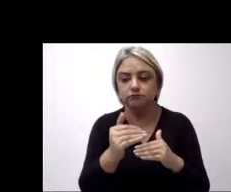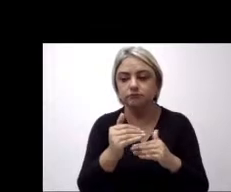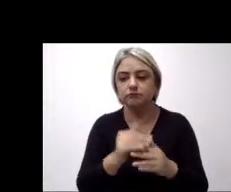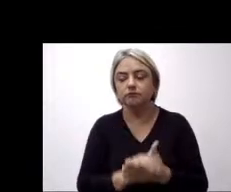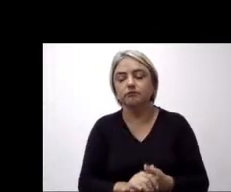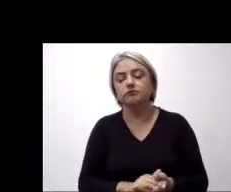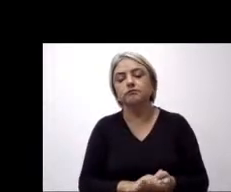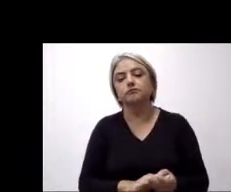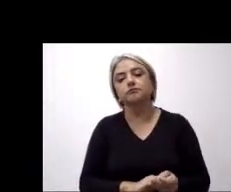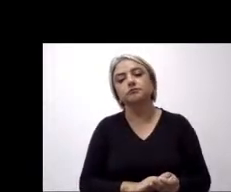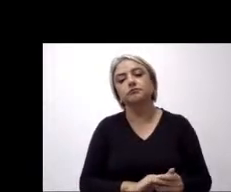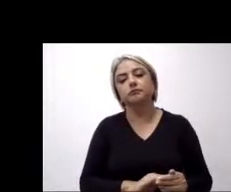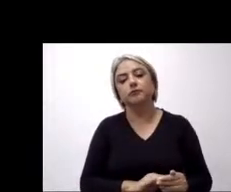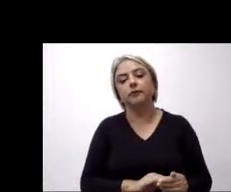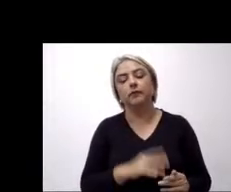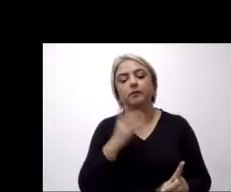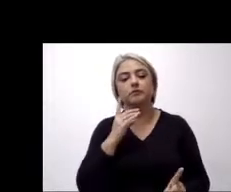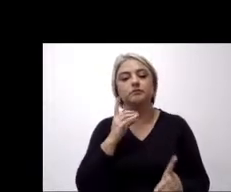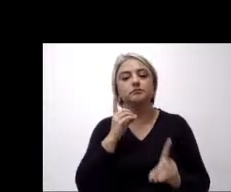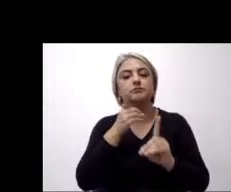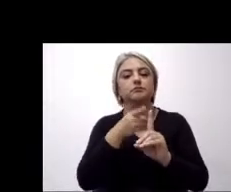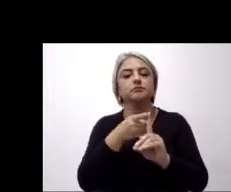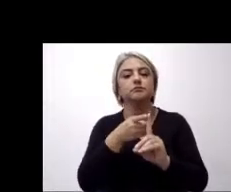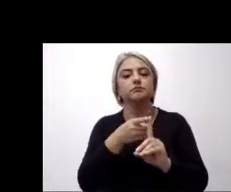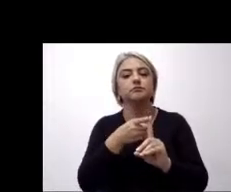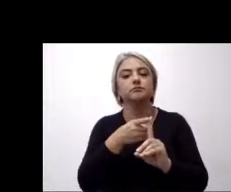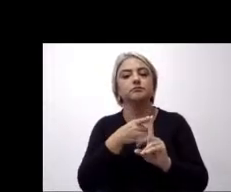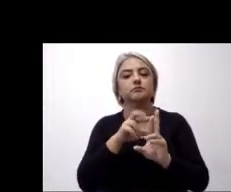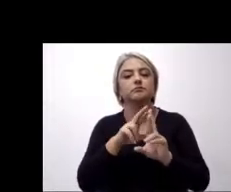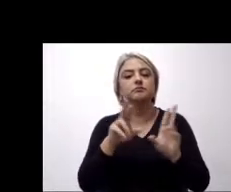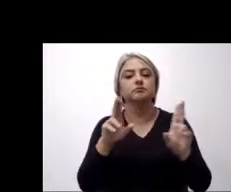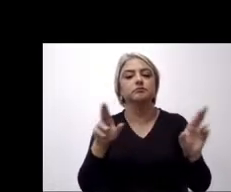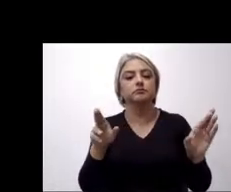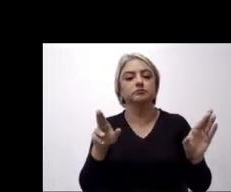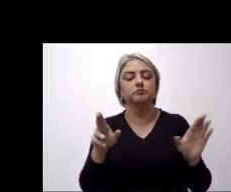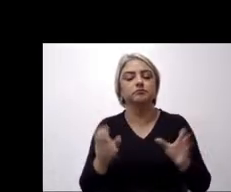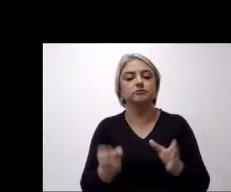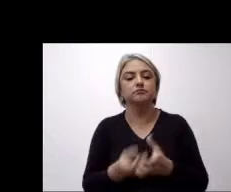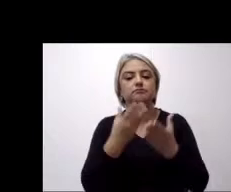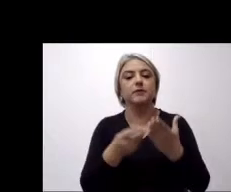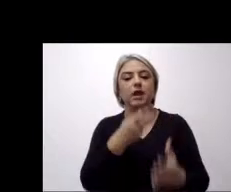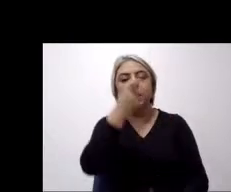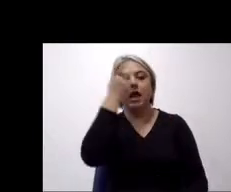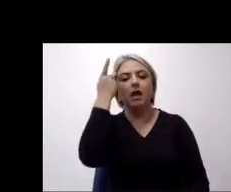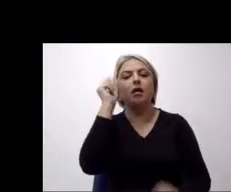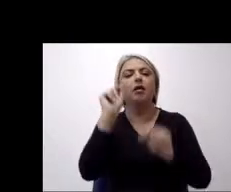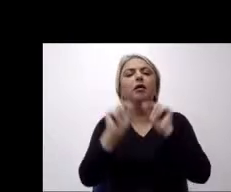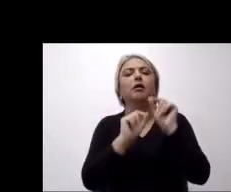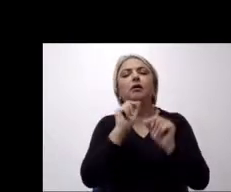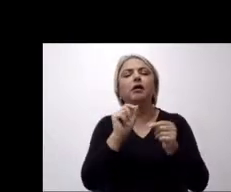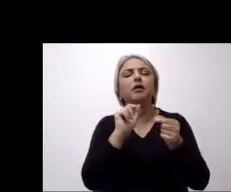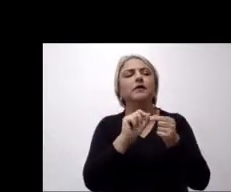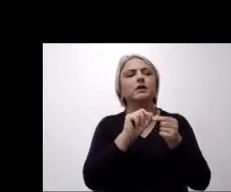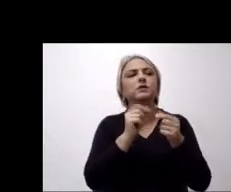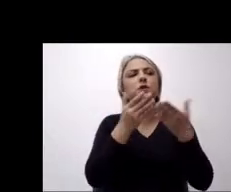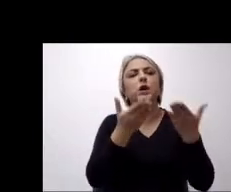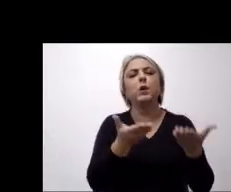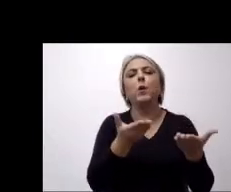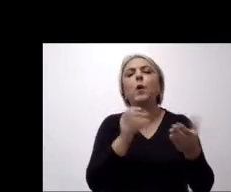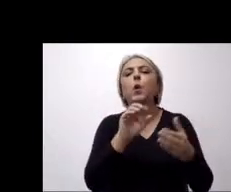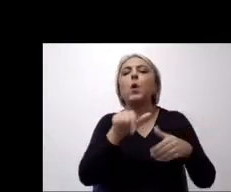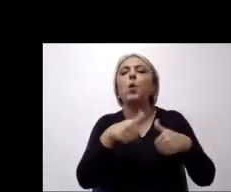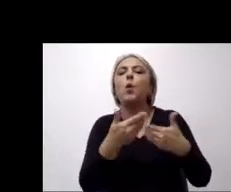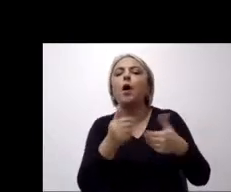interaction of the different actors, who discuss of what, at what moment, and what was the transformation first of